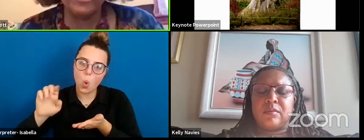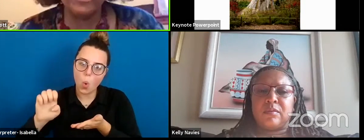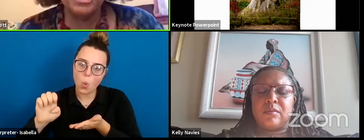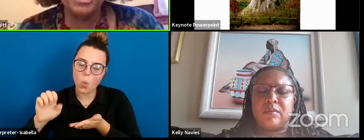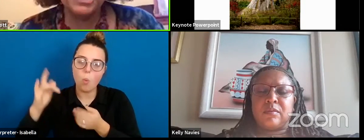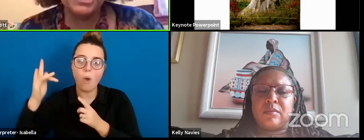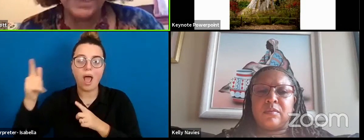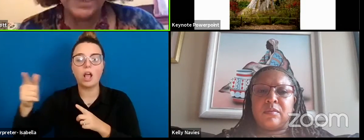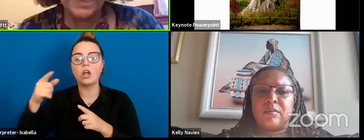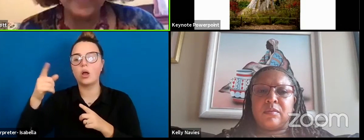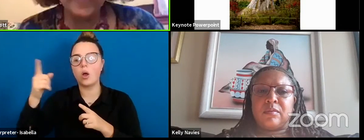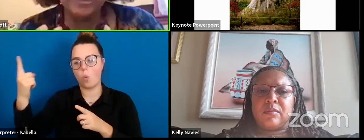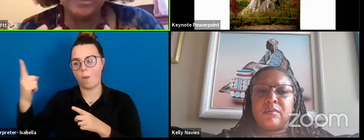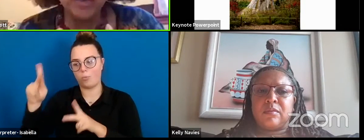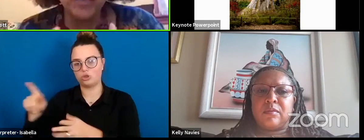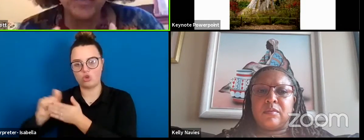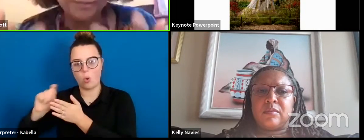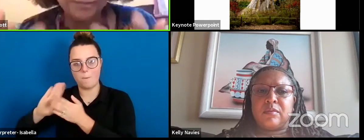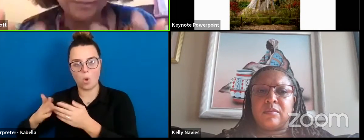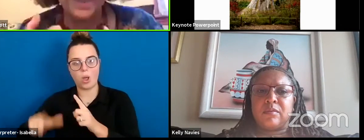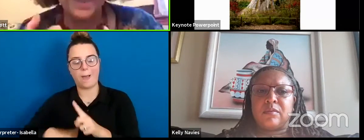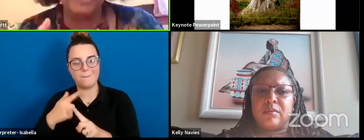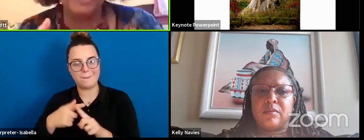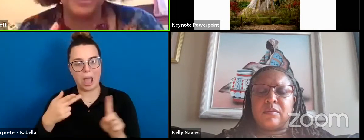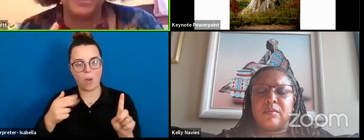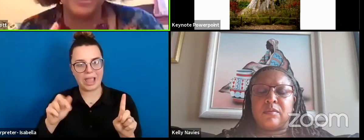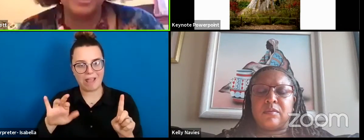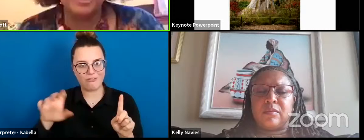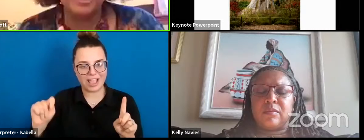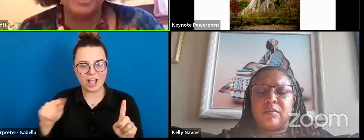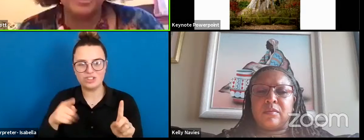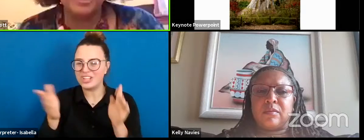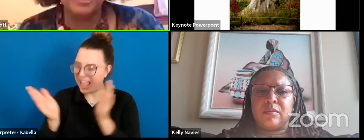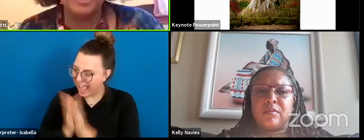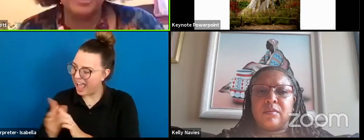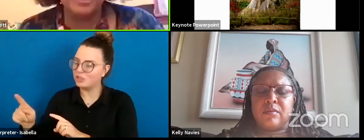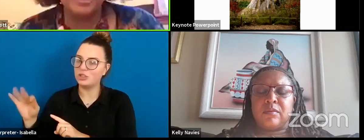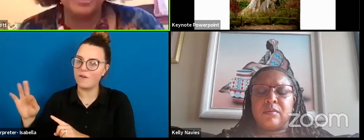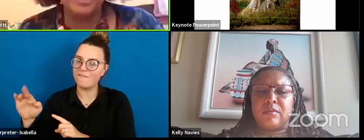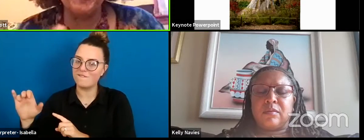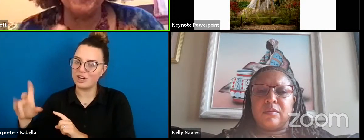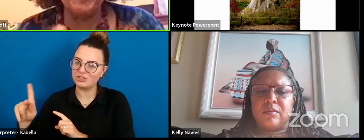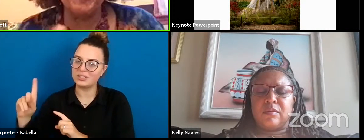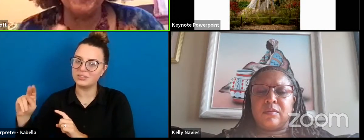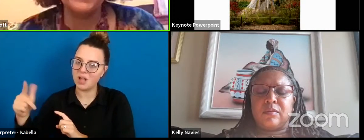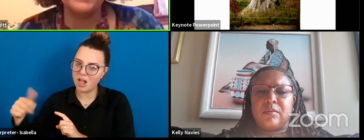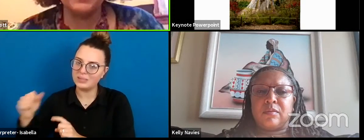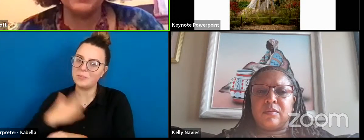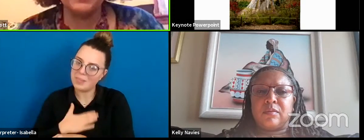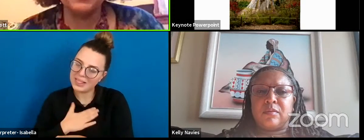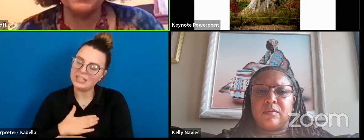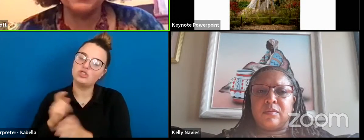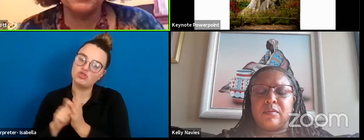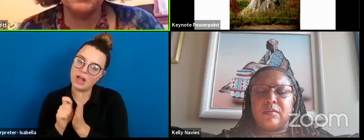her and she really knew that him saying something would validate it and help it to